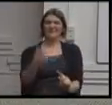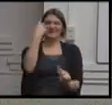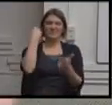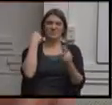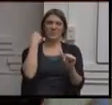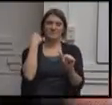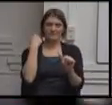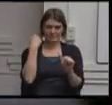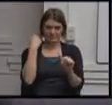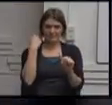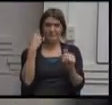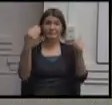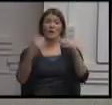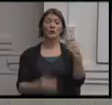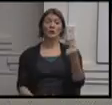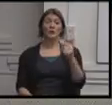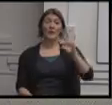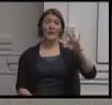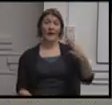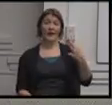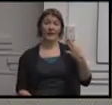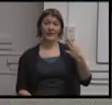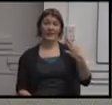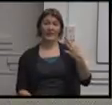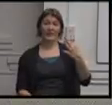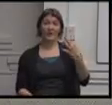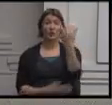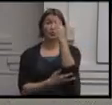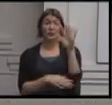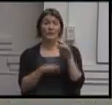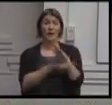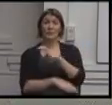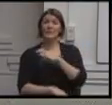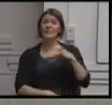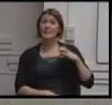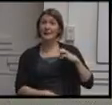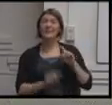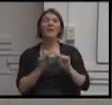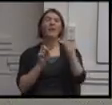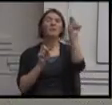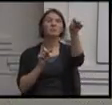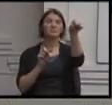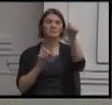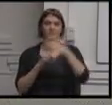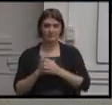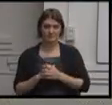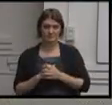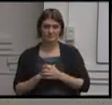Center. Tuesday, December 9, Tree Advisory Committee in the Hannah Cosman